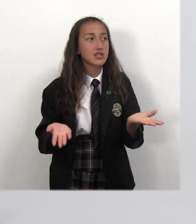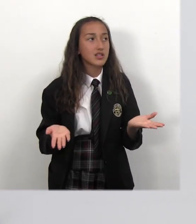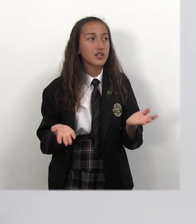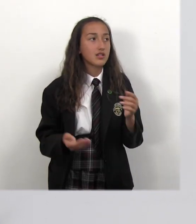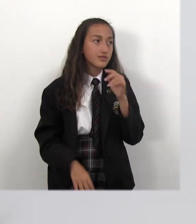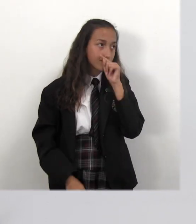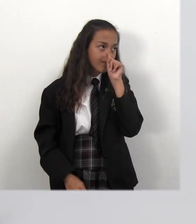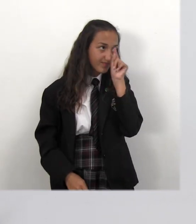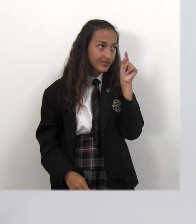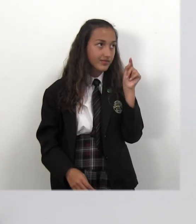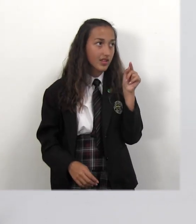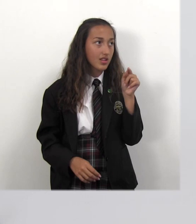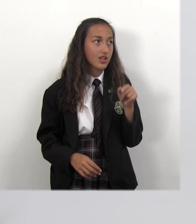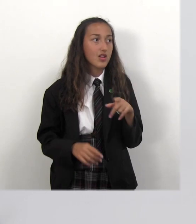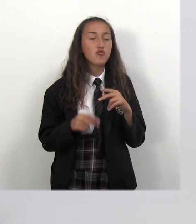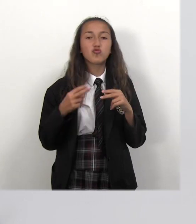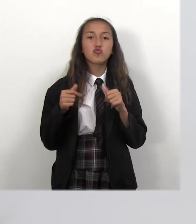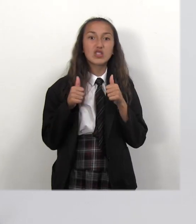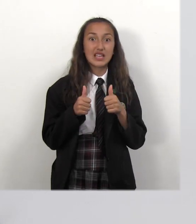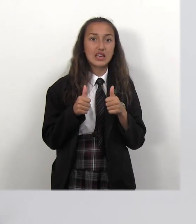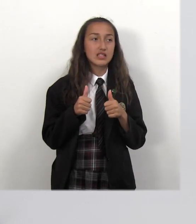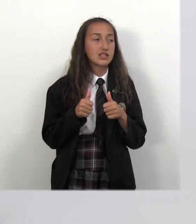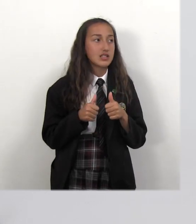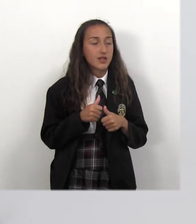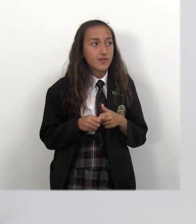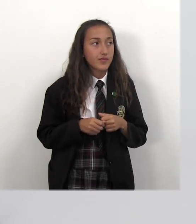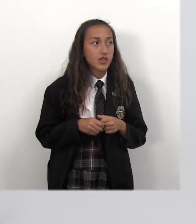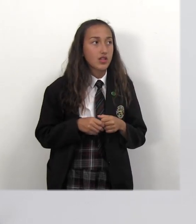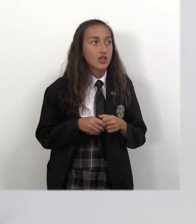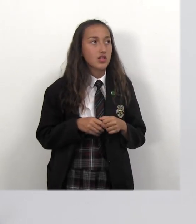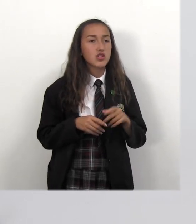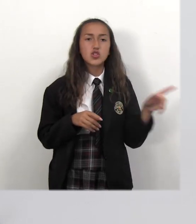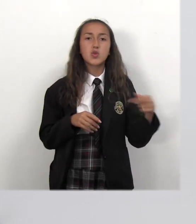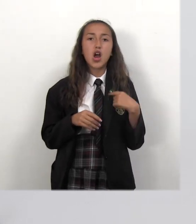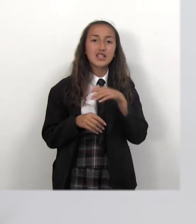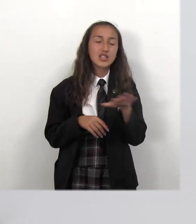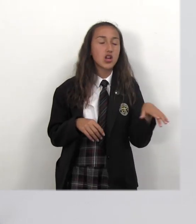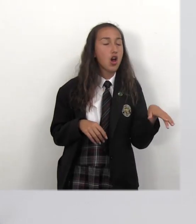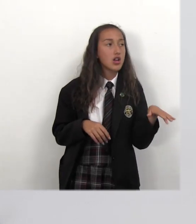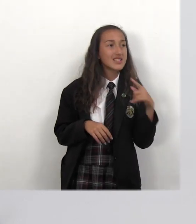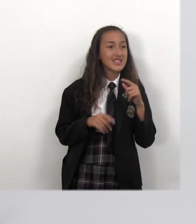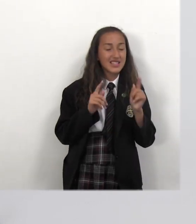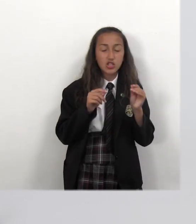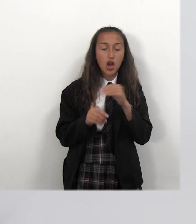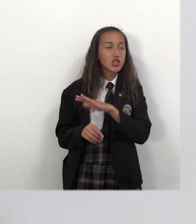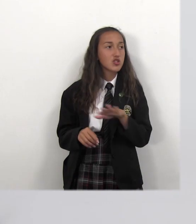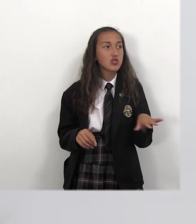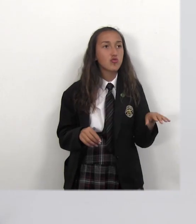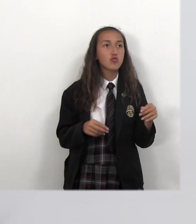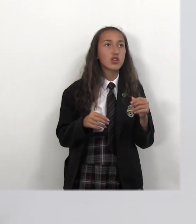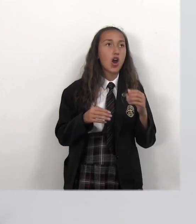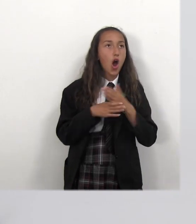rewarded." And this leads us on to resilience. Just as we teach our children to be ambitious, hardworking